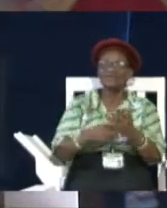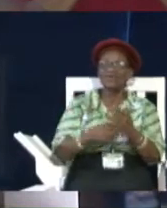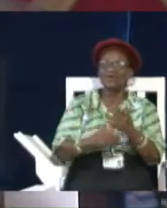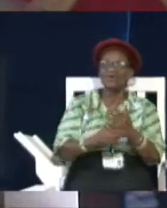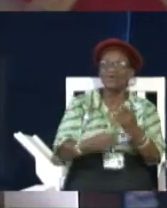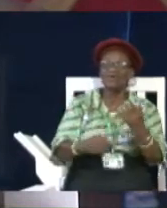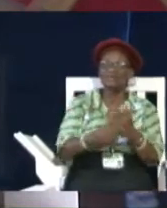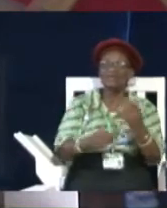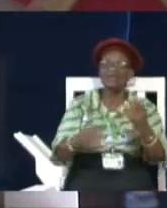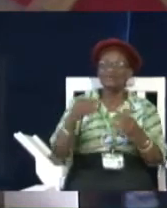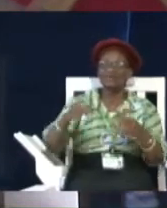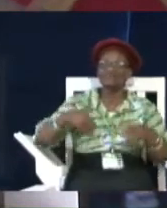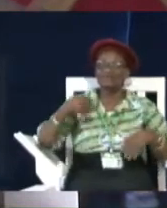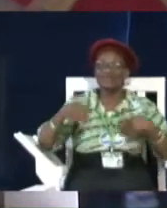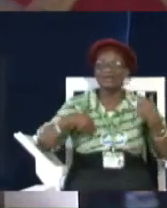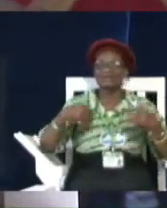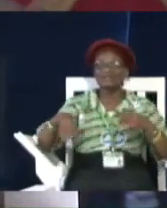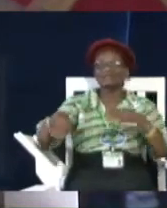fellows.